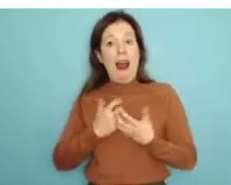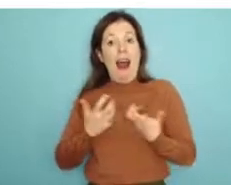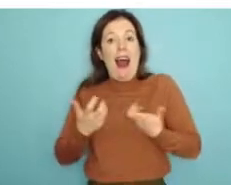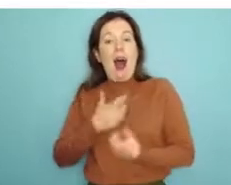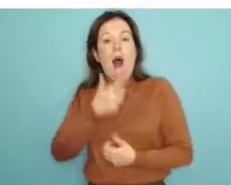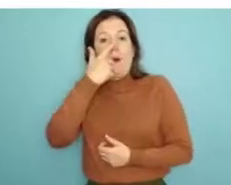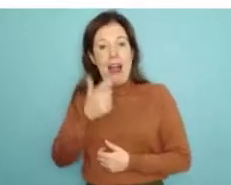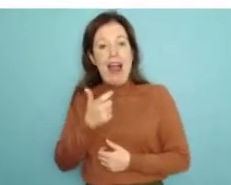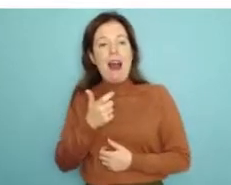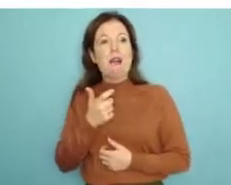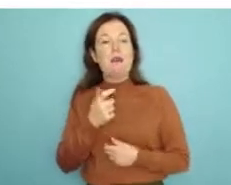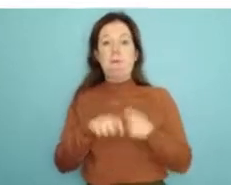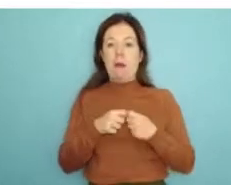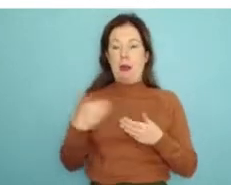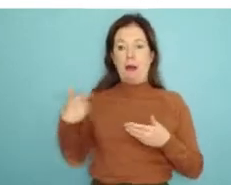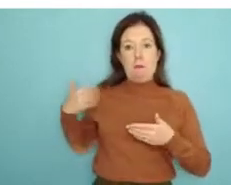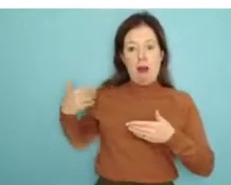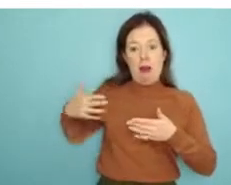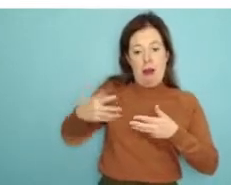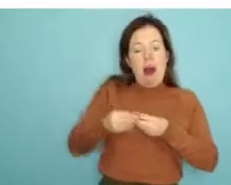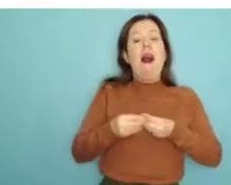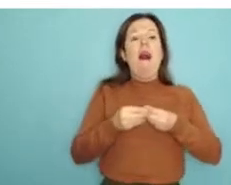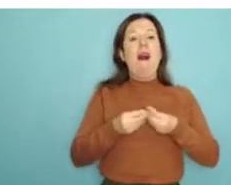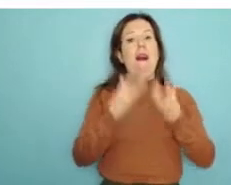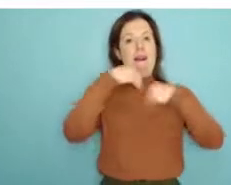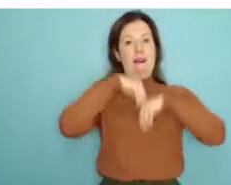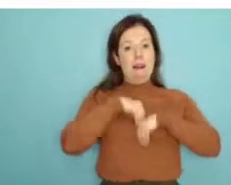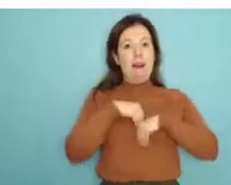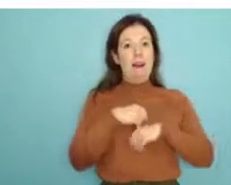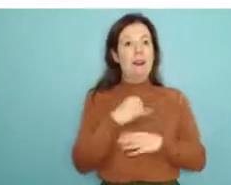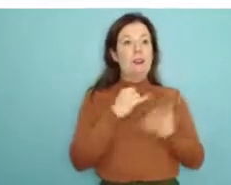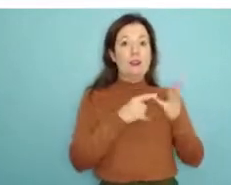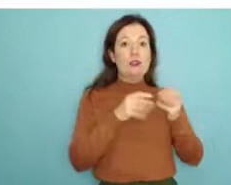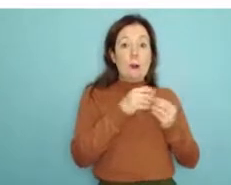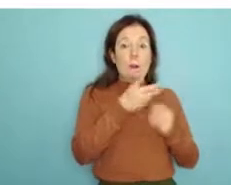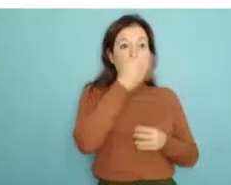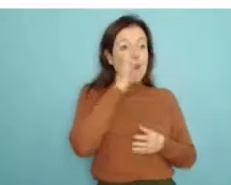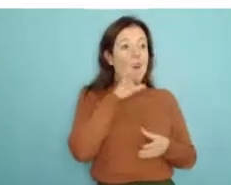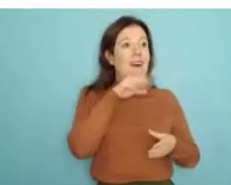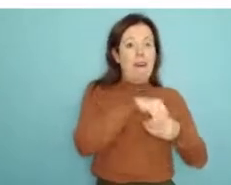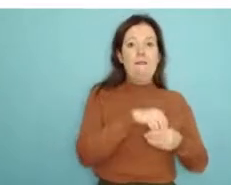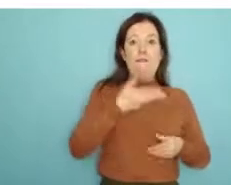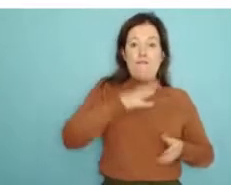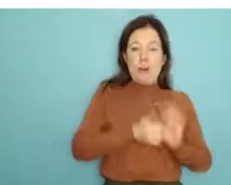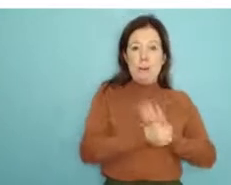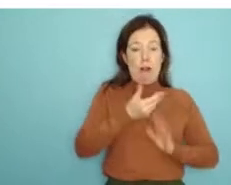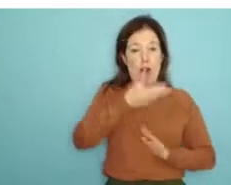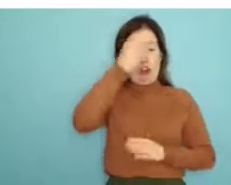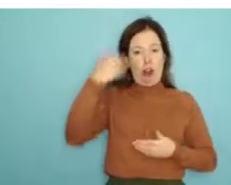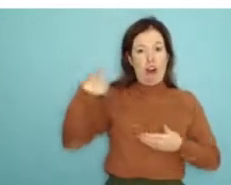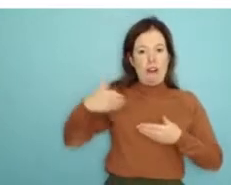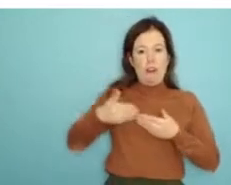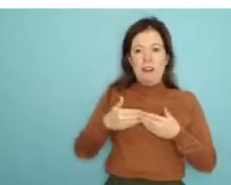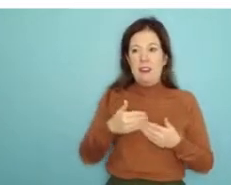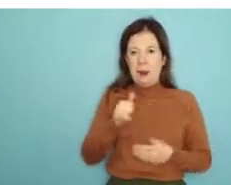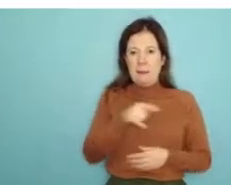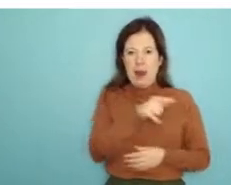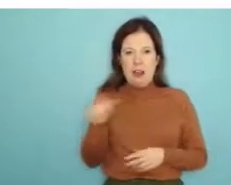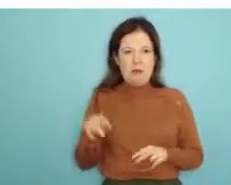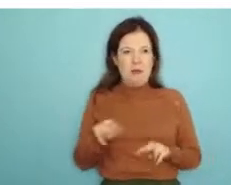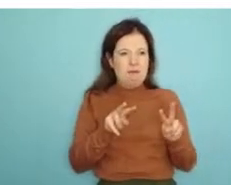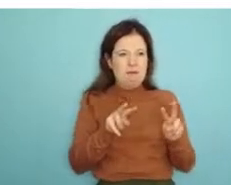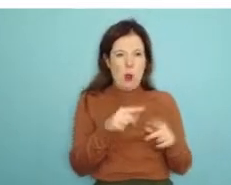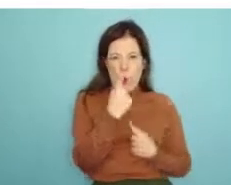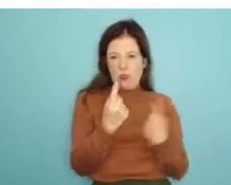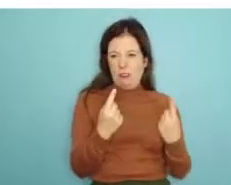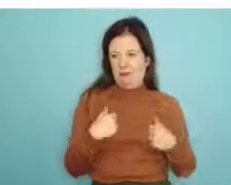for the communication subcommittee. And you might be thinking, Brad, I'm not a student, I don't have